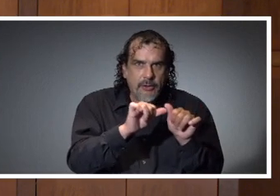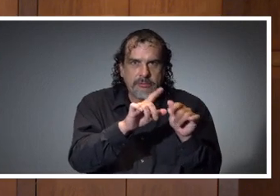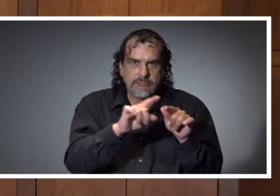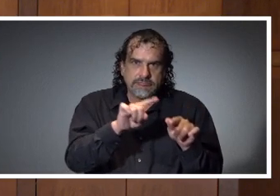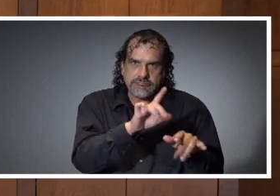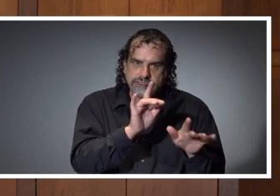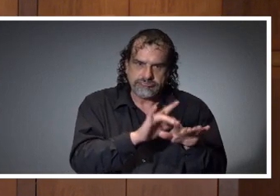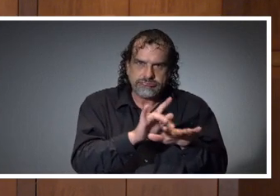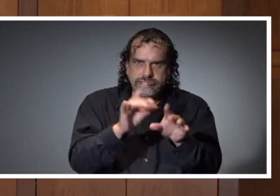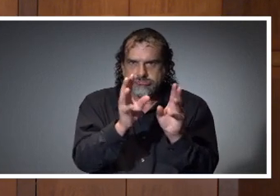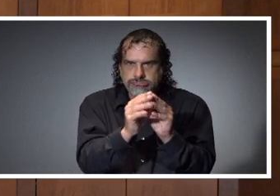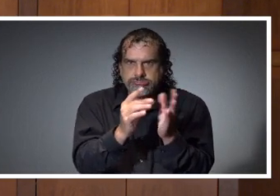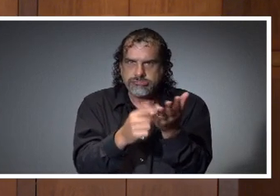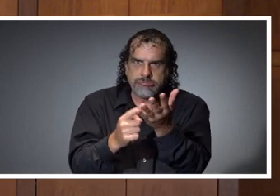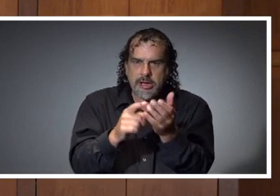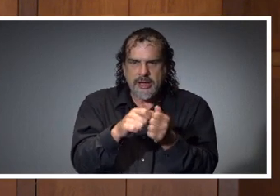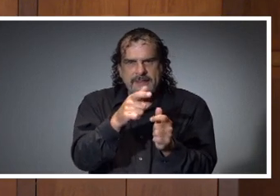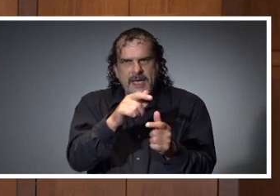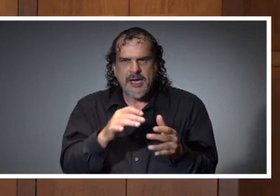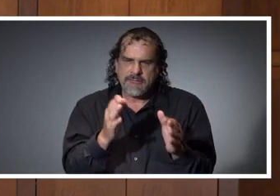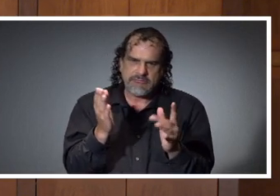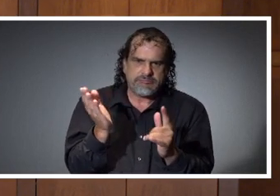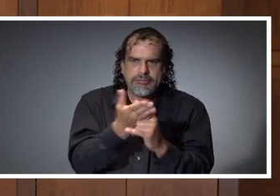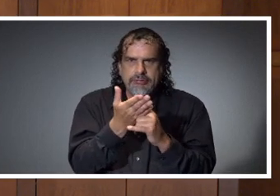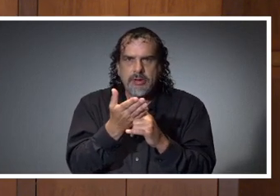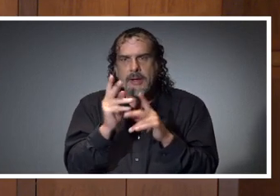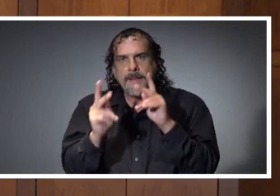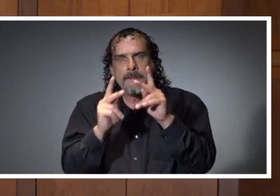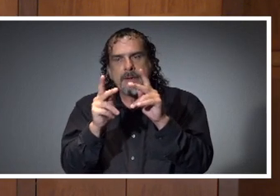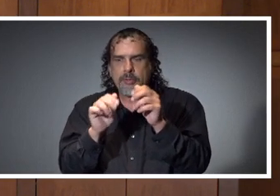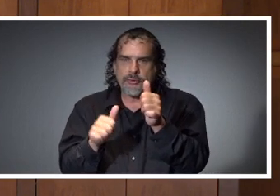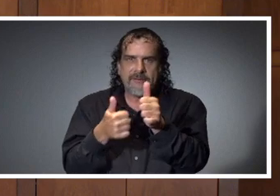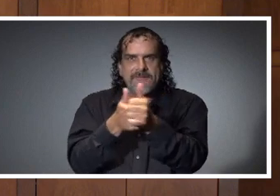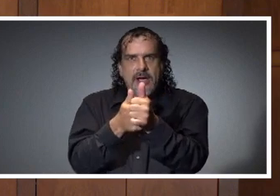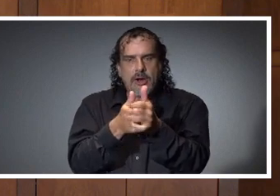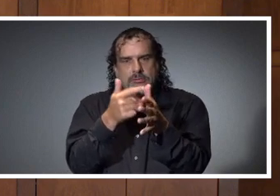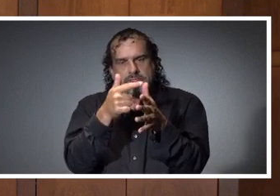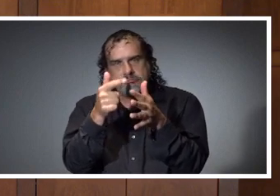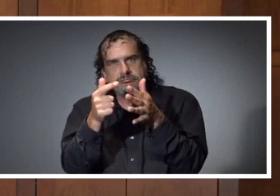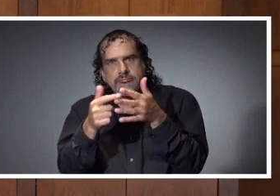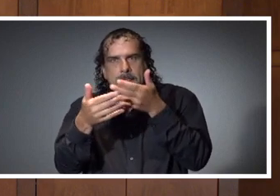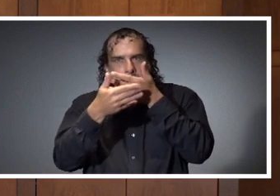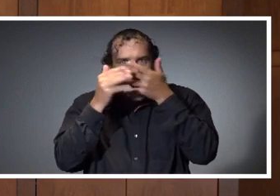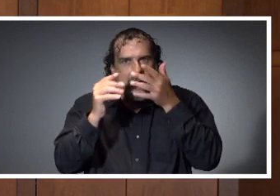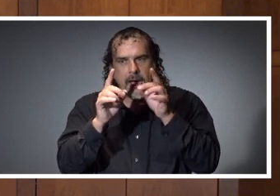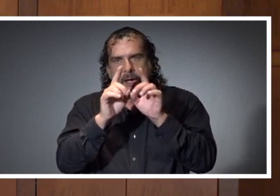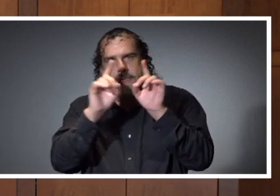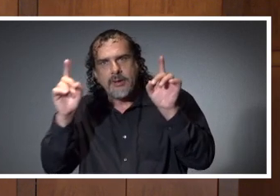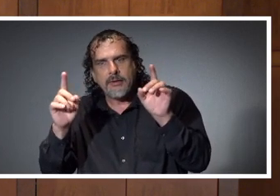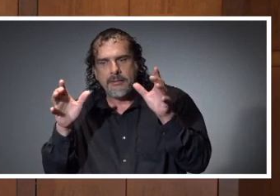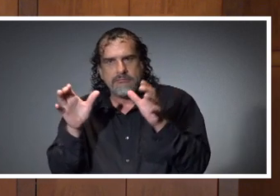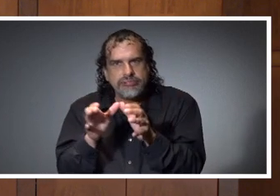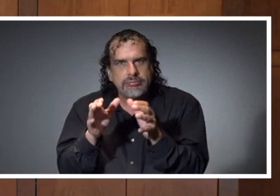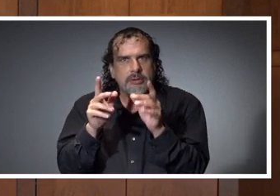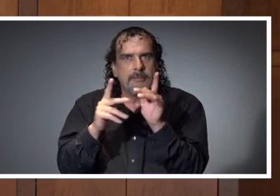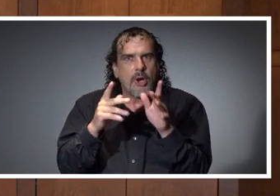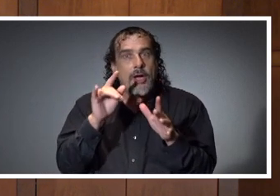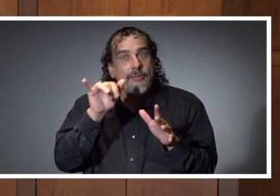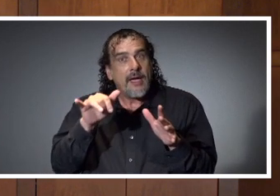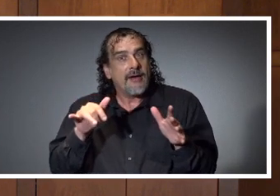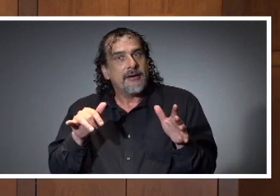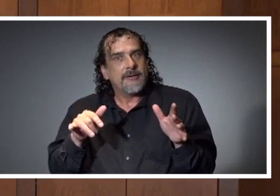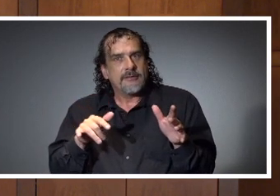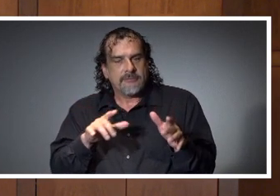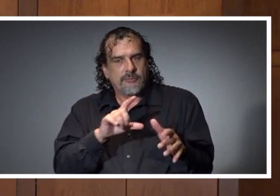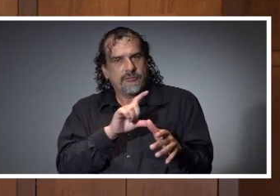role in convincing the public to join us in participating in wearing masks, and they certainly have local